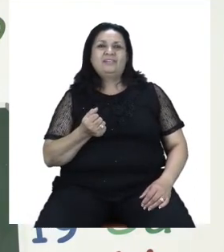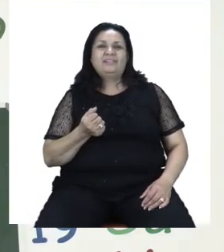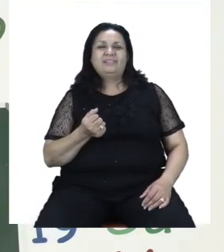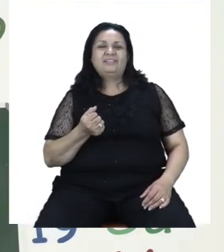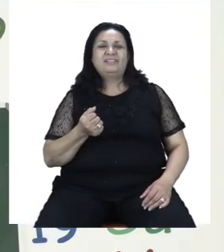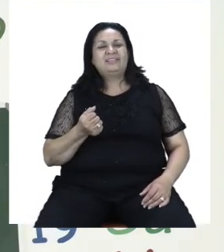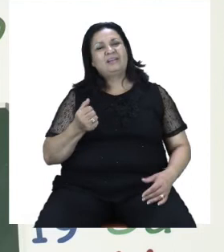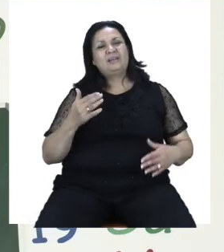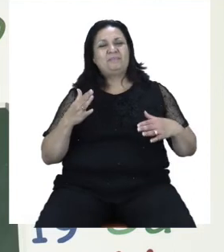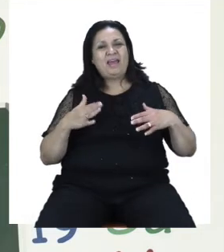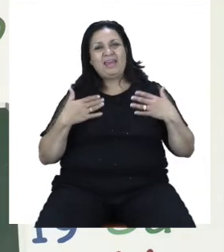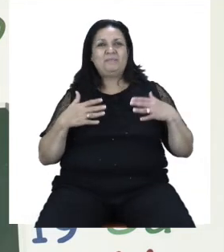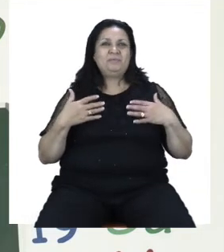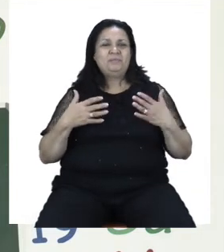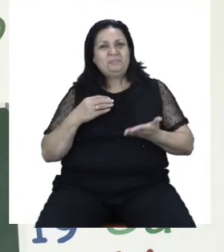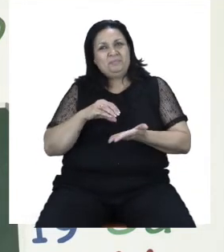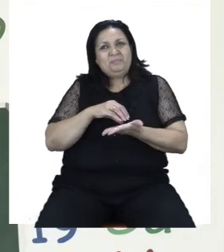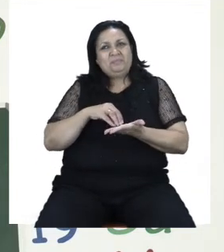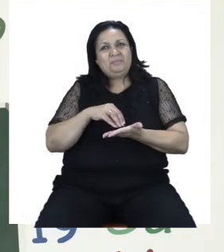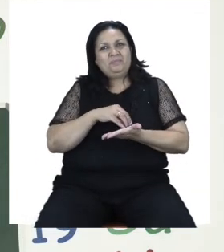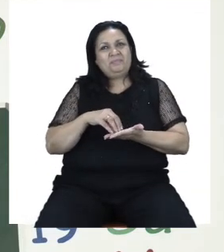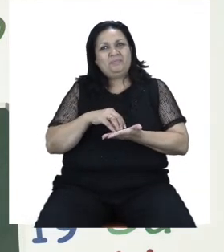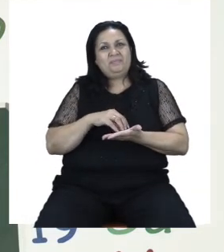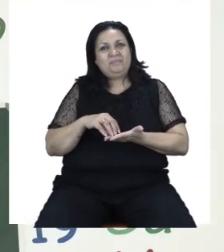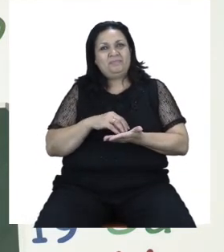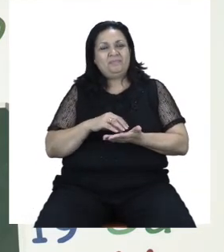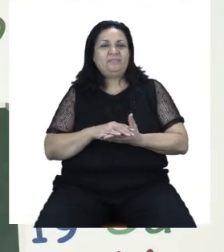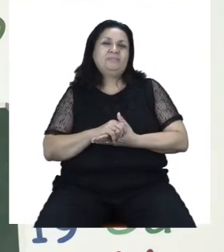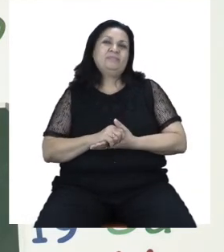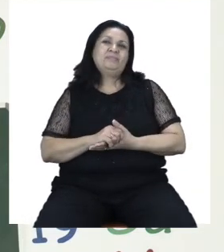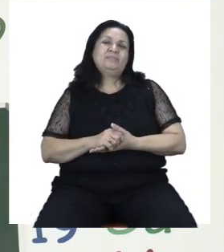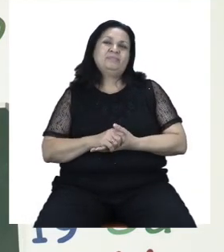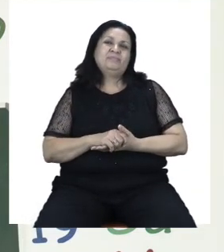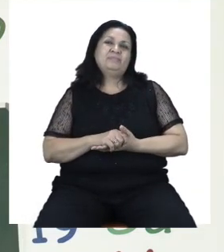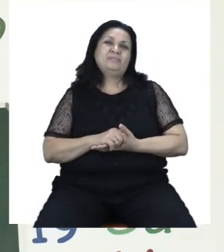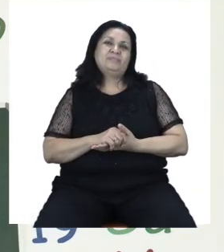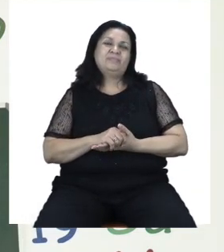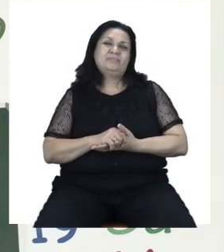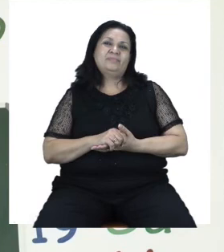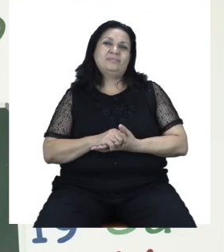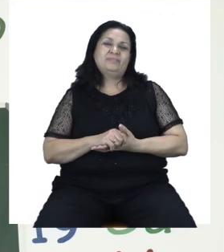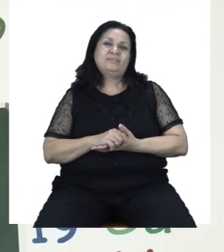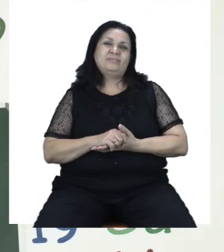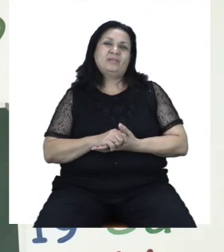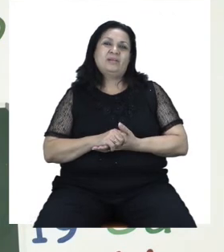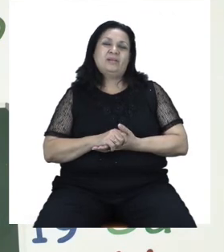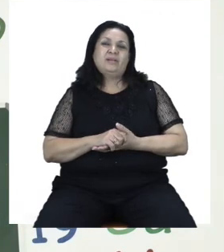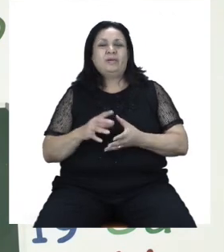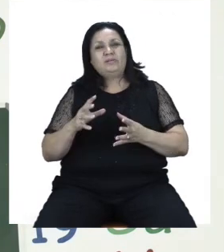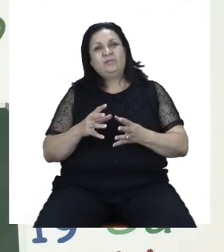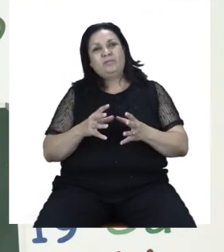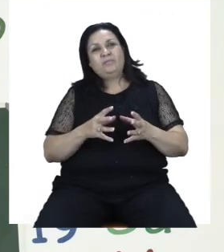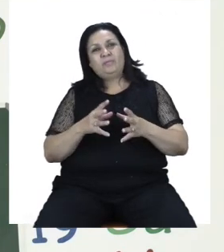lorry. There it is. It's a toy lorry. And if I try to move it, it